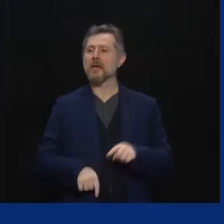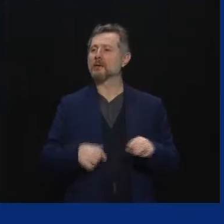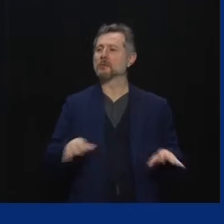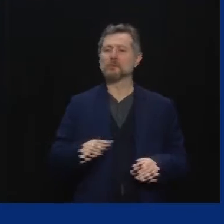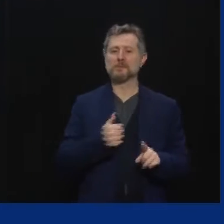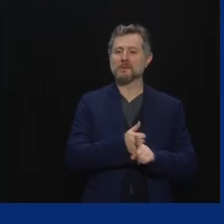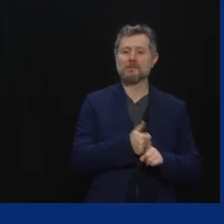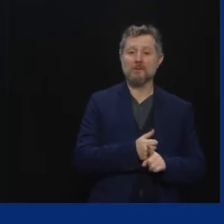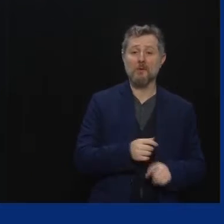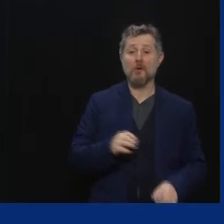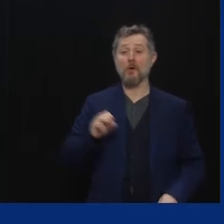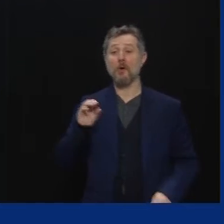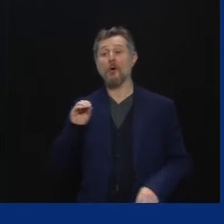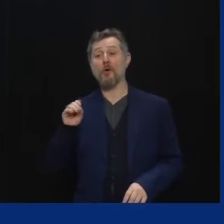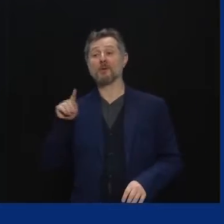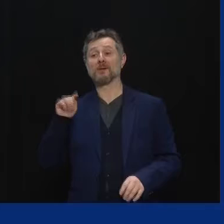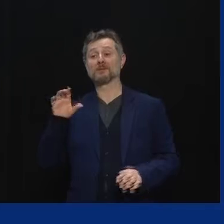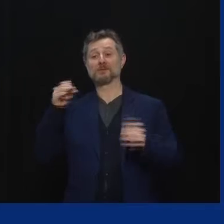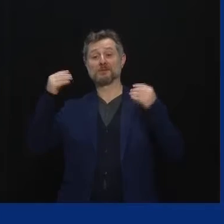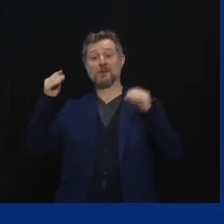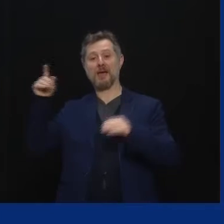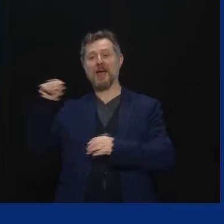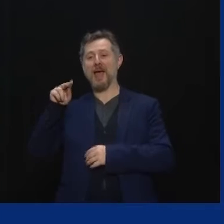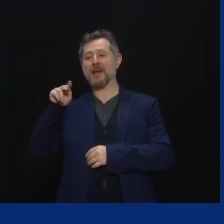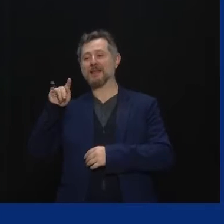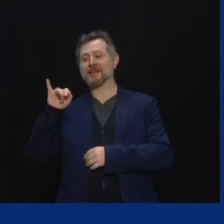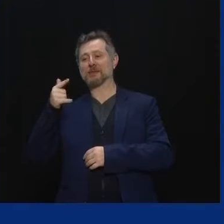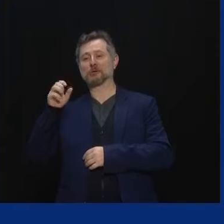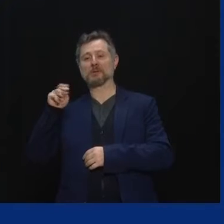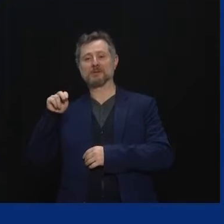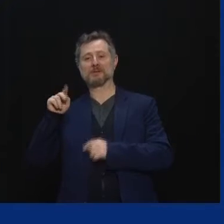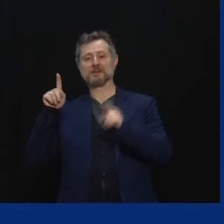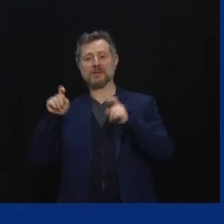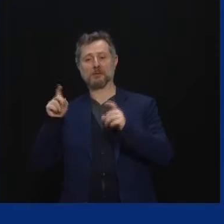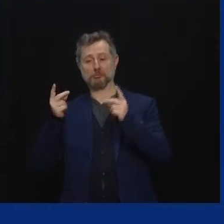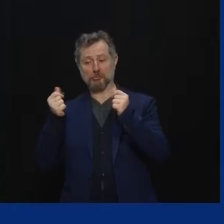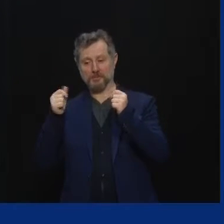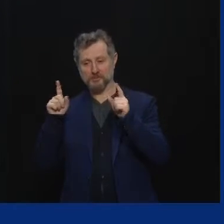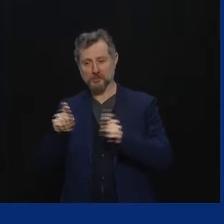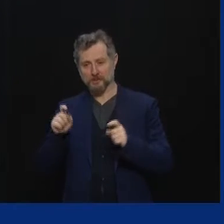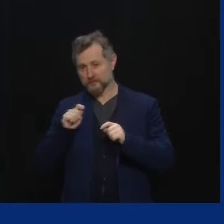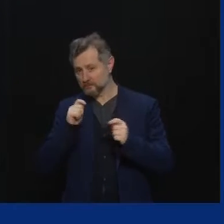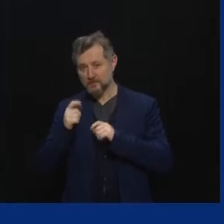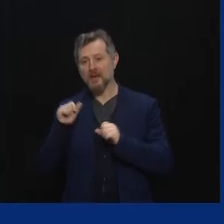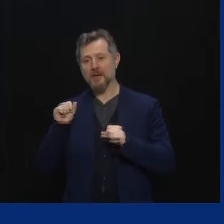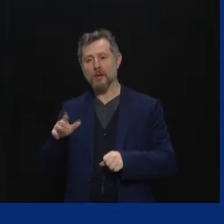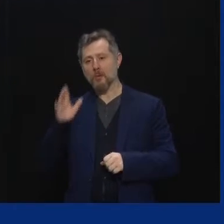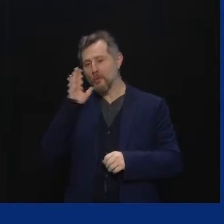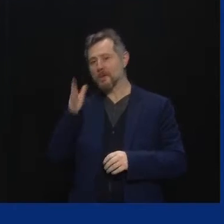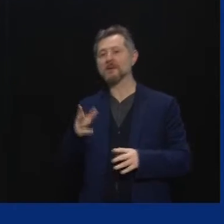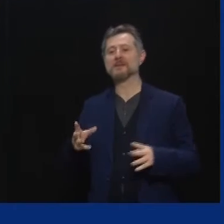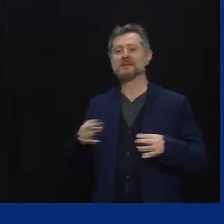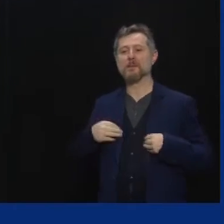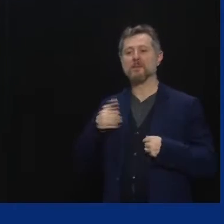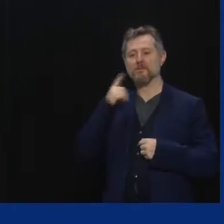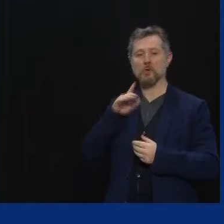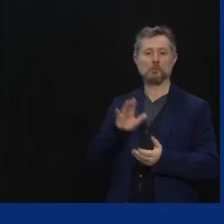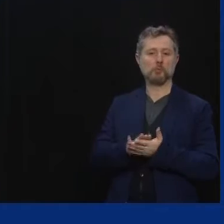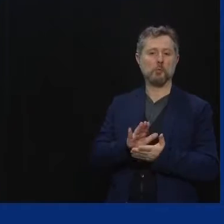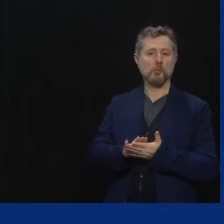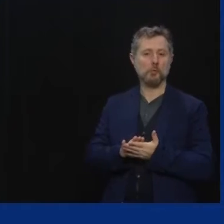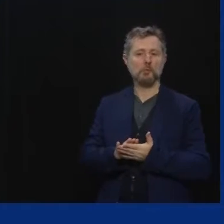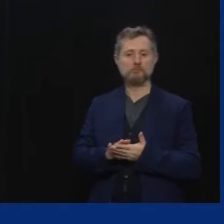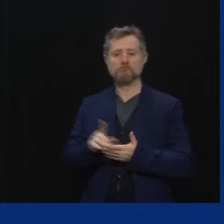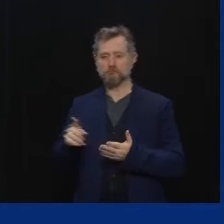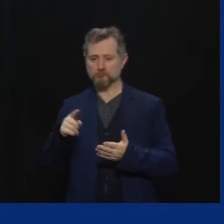rapid tests will be issued. They'll be now allowed for schools to use, to be accepted for kids to return if they had to go home because